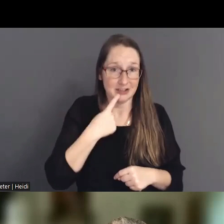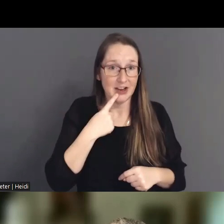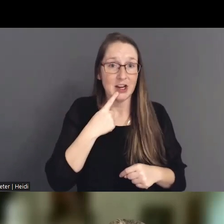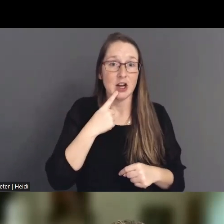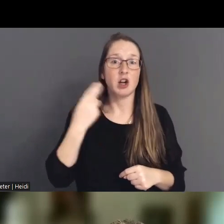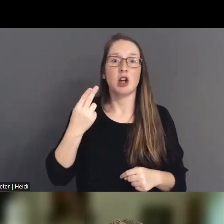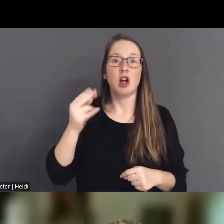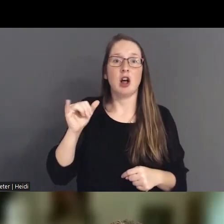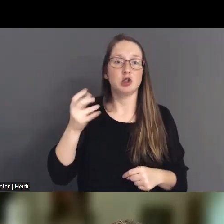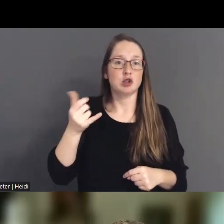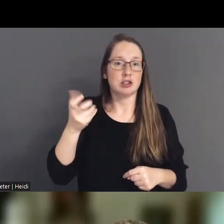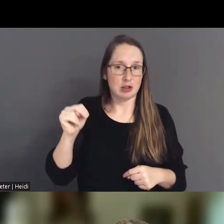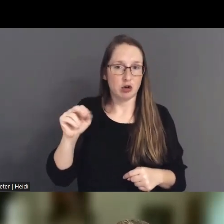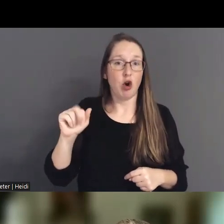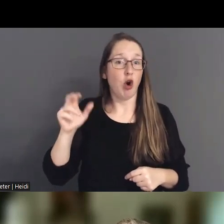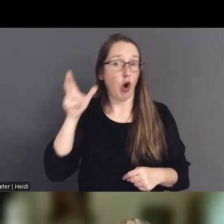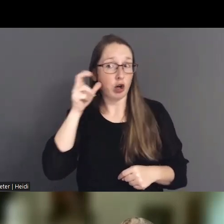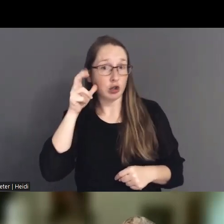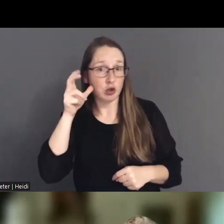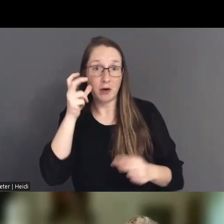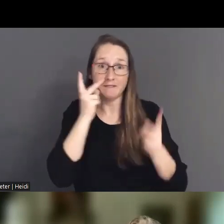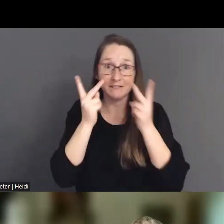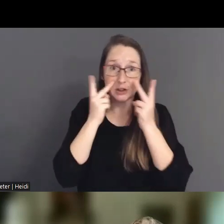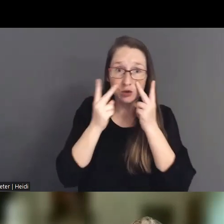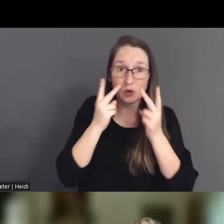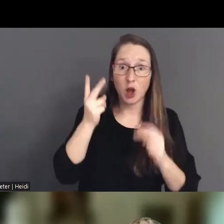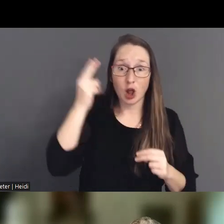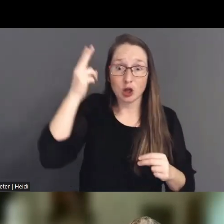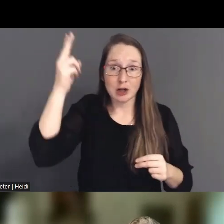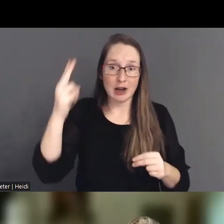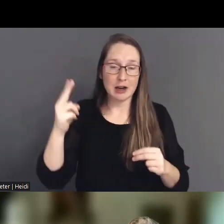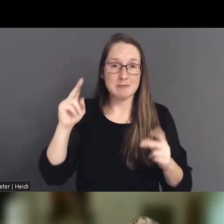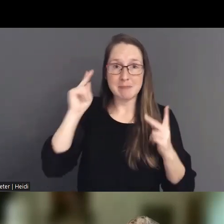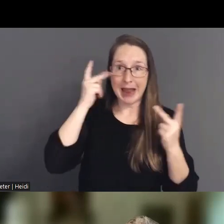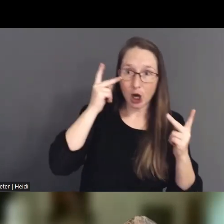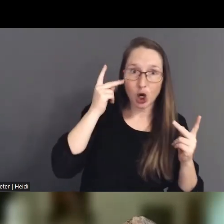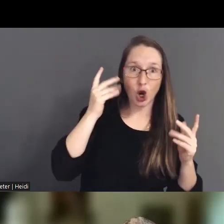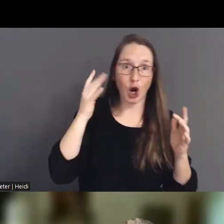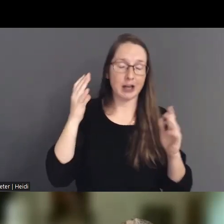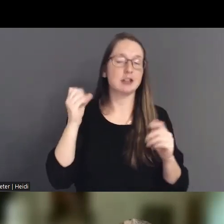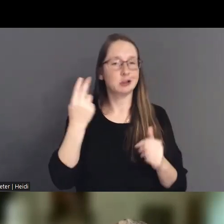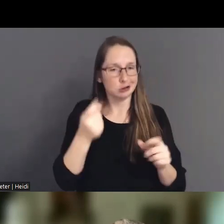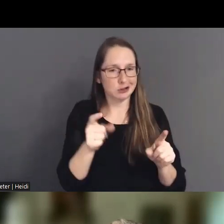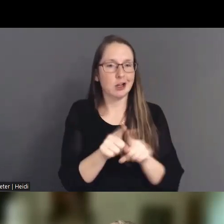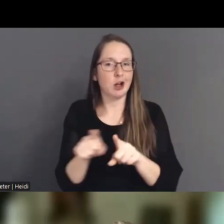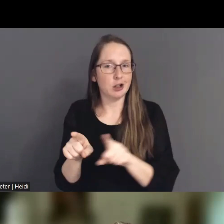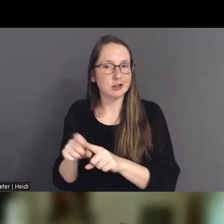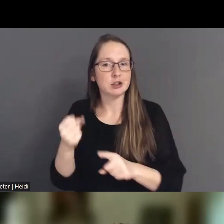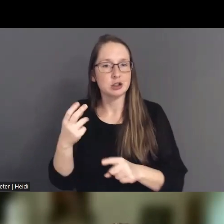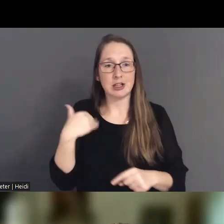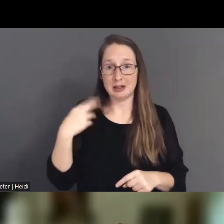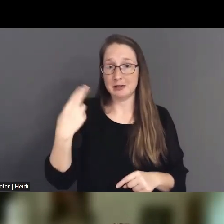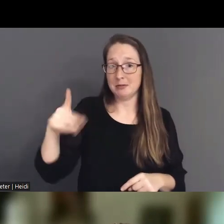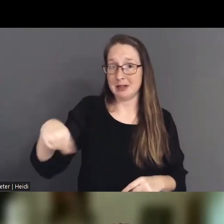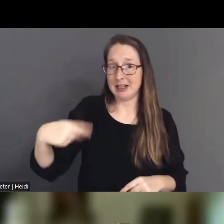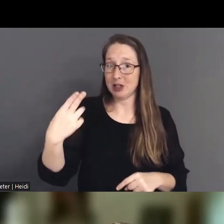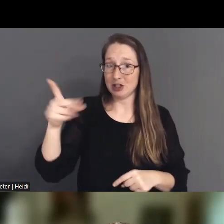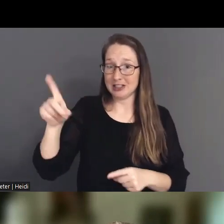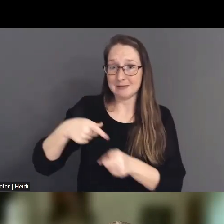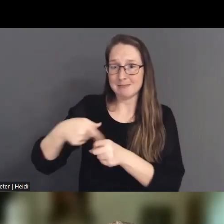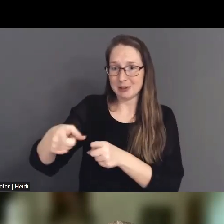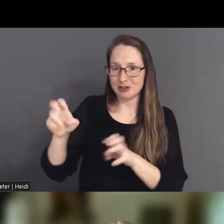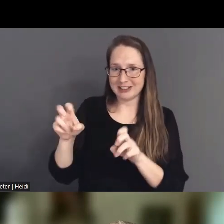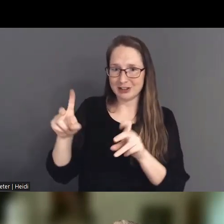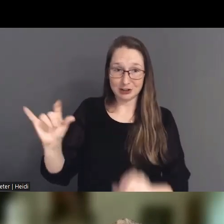hallucinations, auditory hallucinations, as well as visual. She was paranoid. She also had a PhD in special